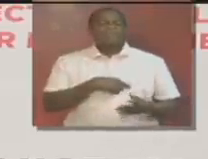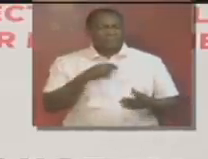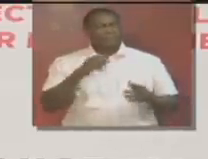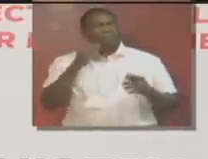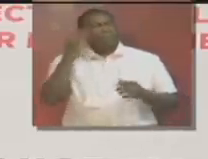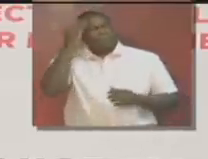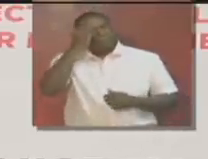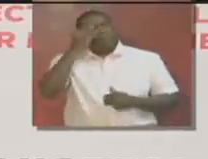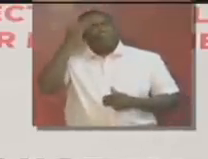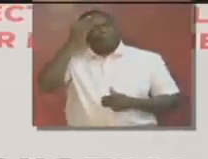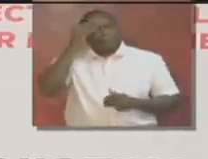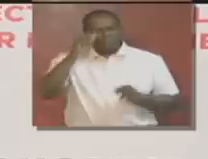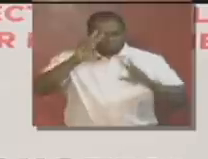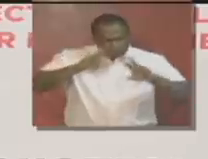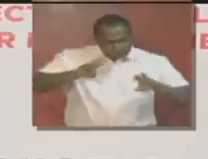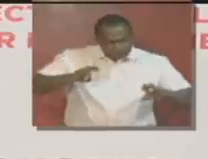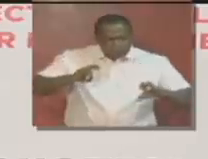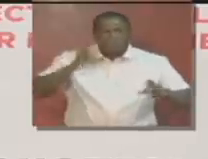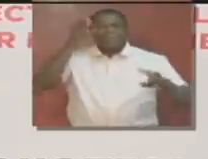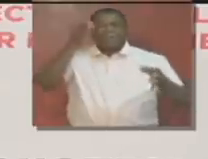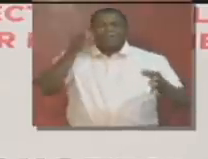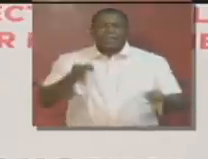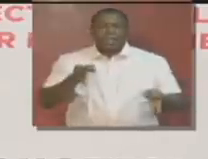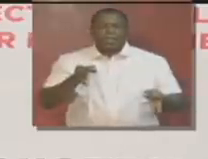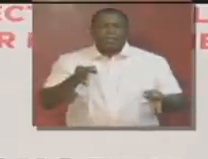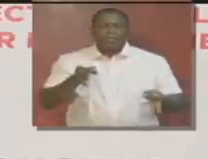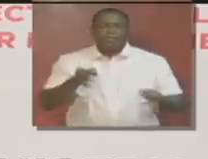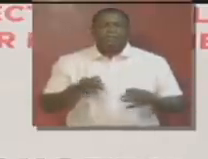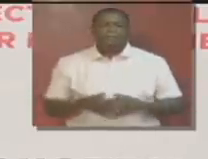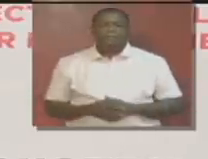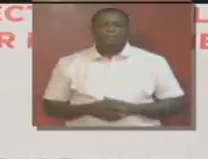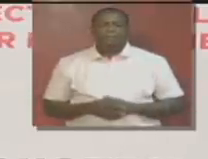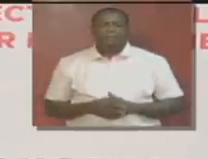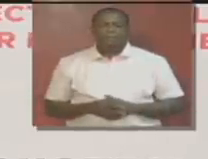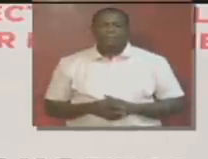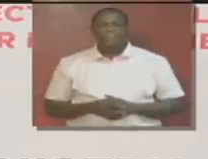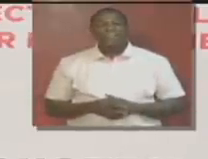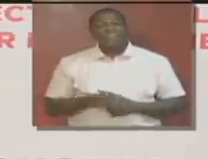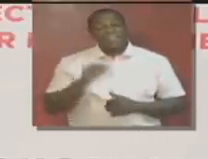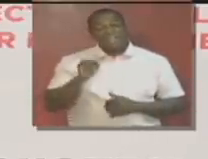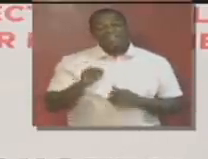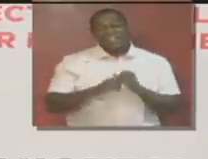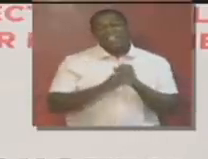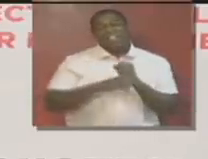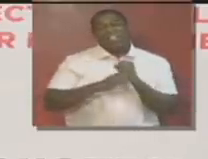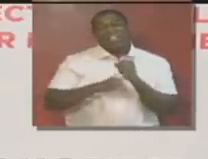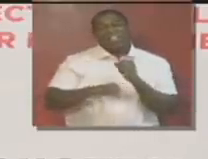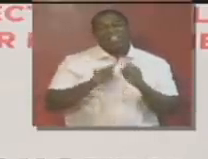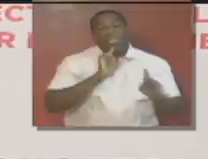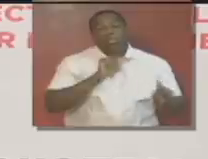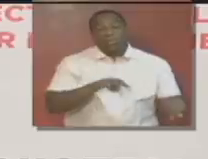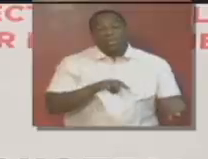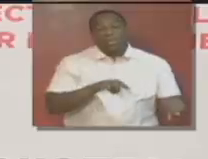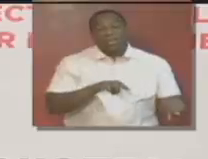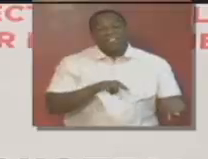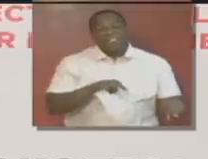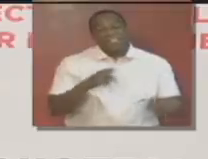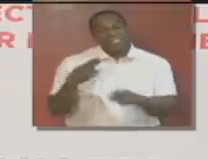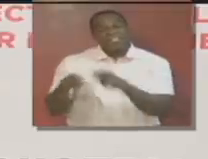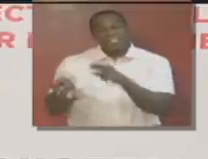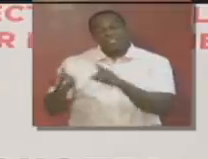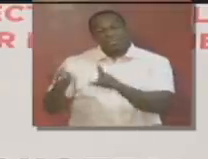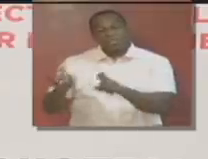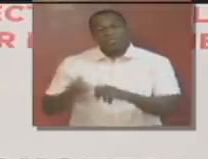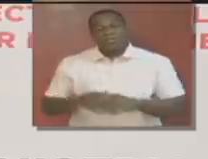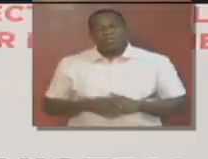at this level. So that's the long answer to a relatively short question. At this point